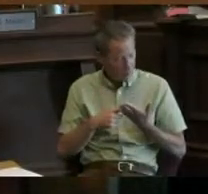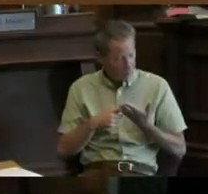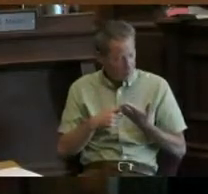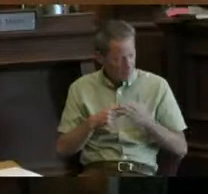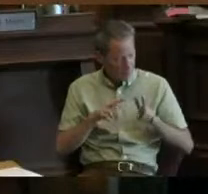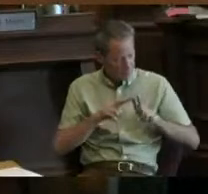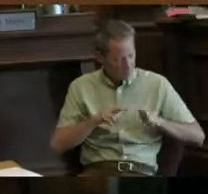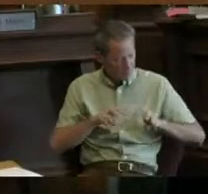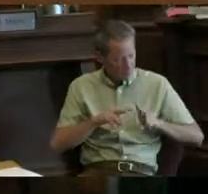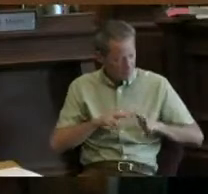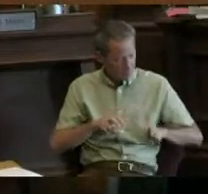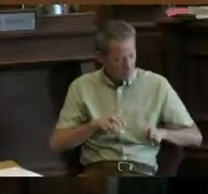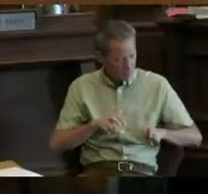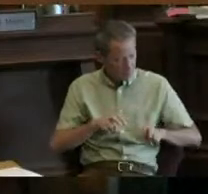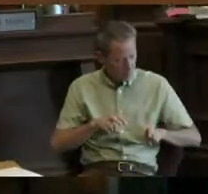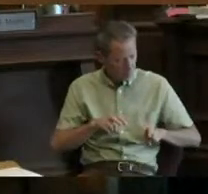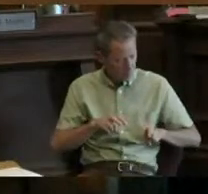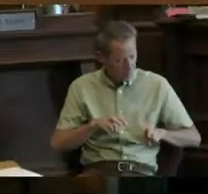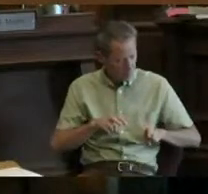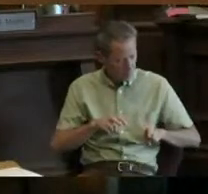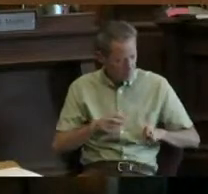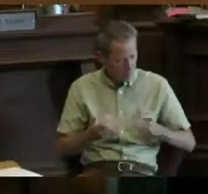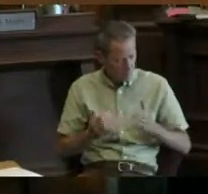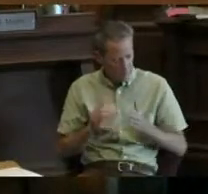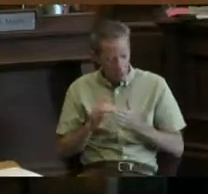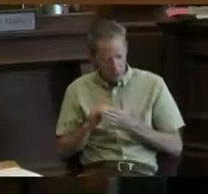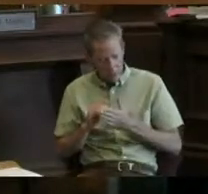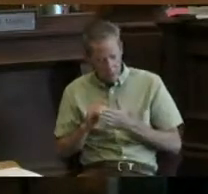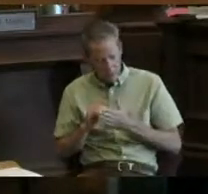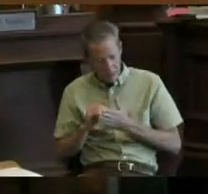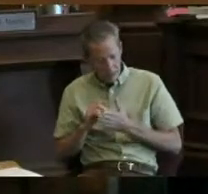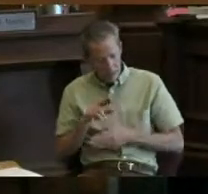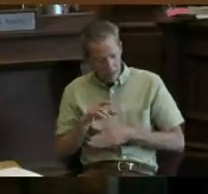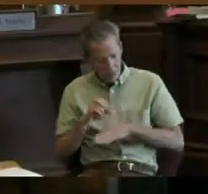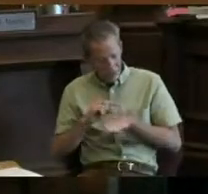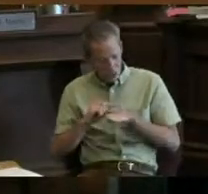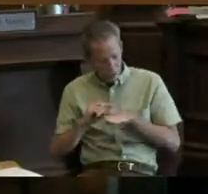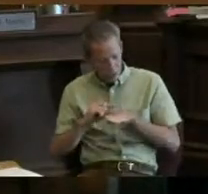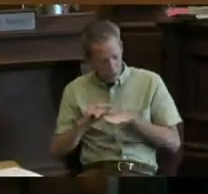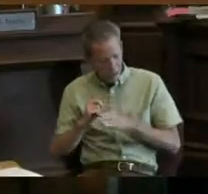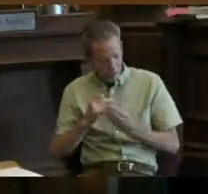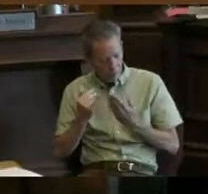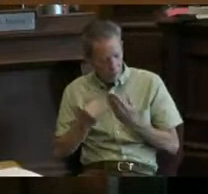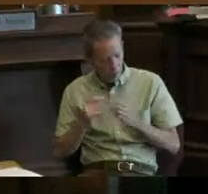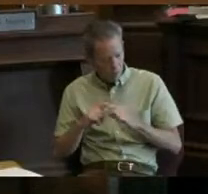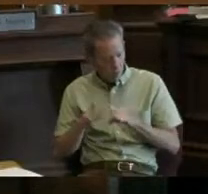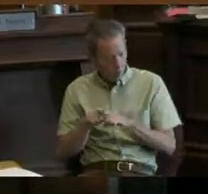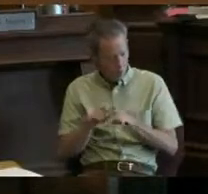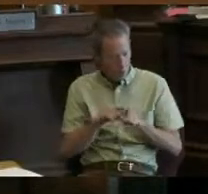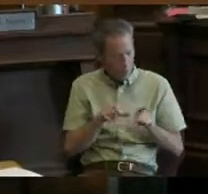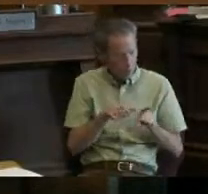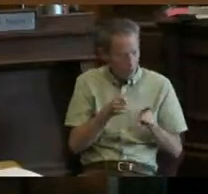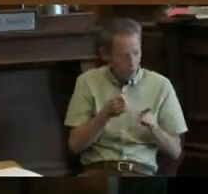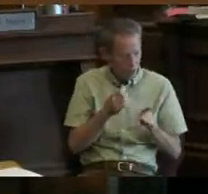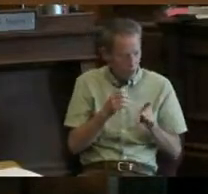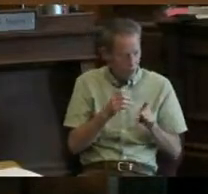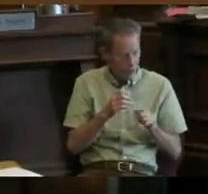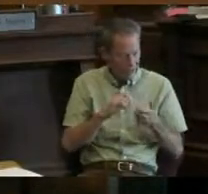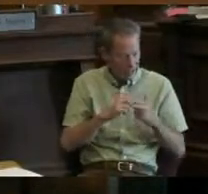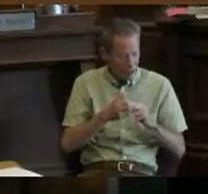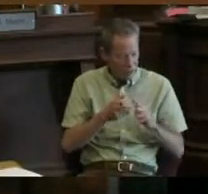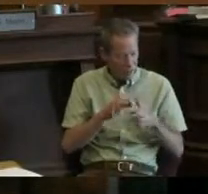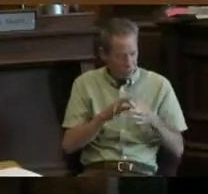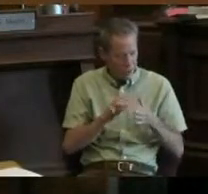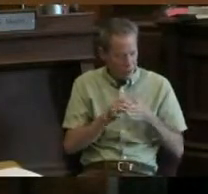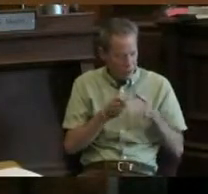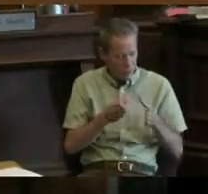looking at some of the, again, this is a milling and resurfacing project, but also there's other issues on the corridor. And I don't know if this is the